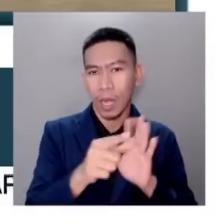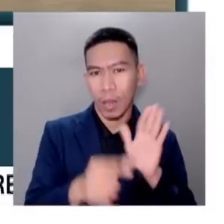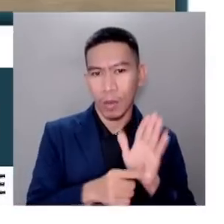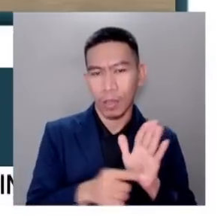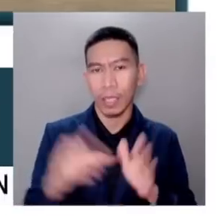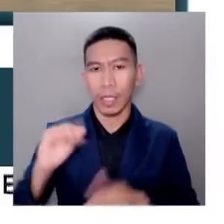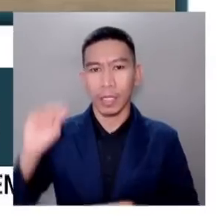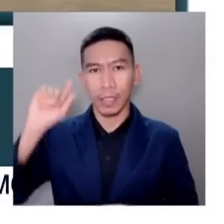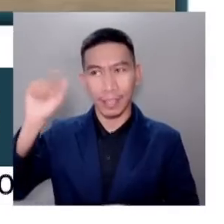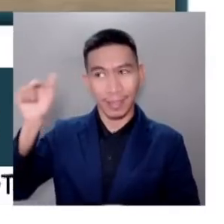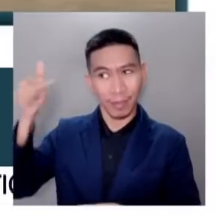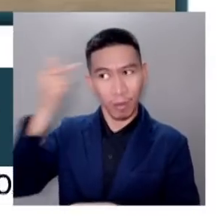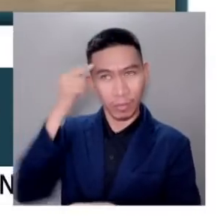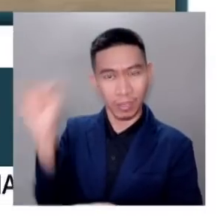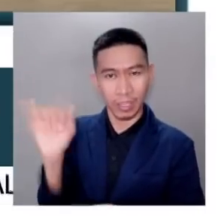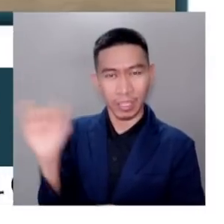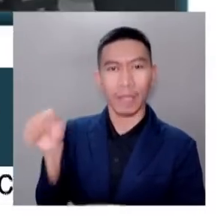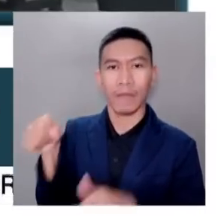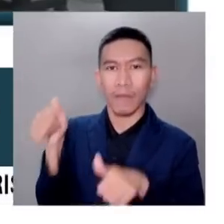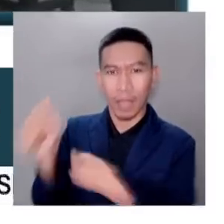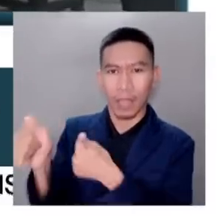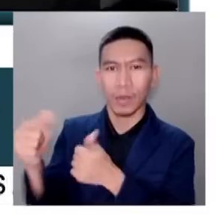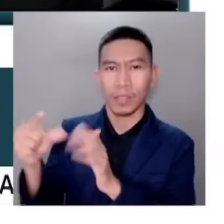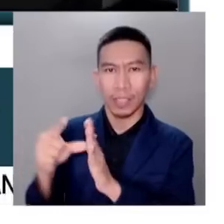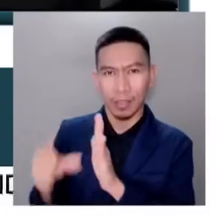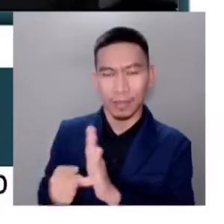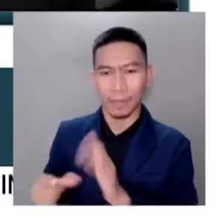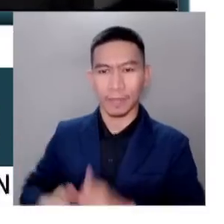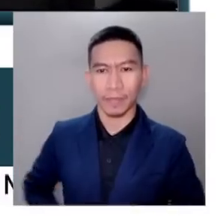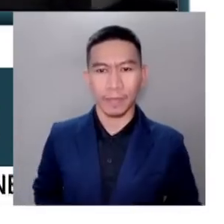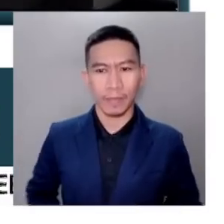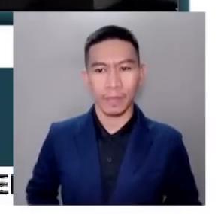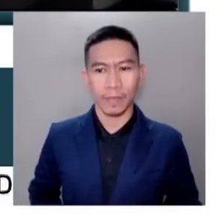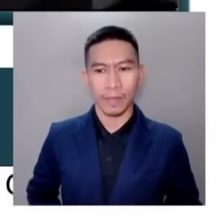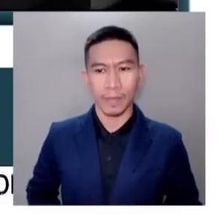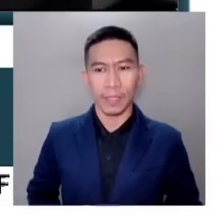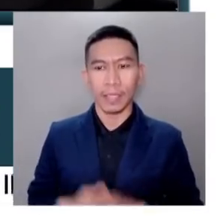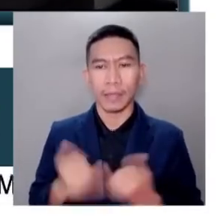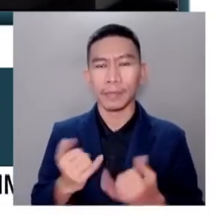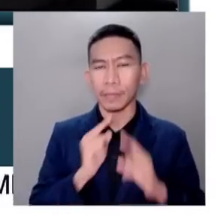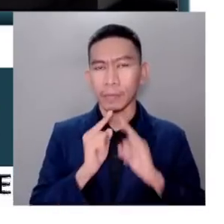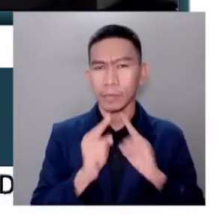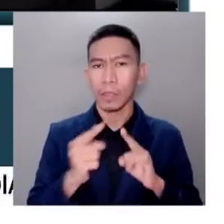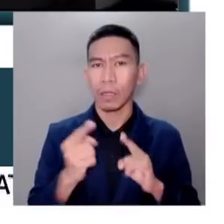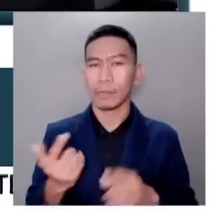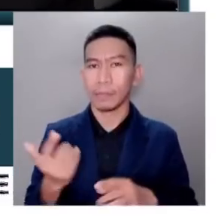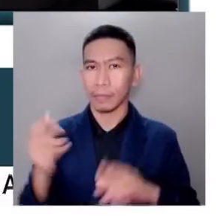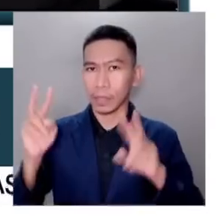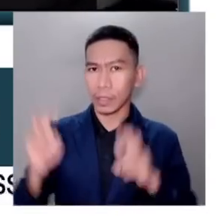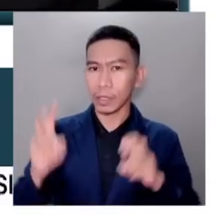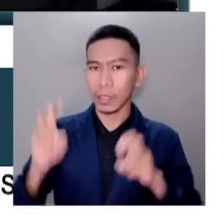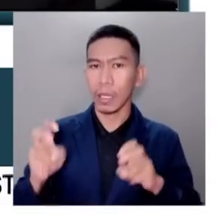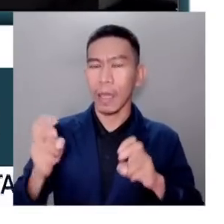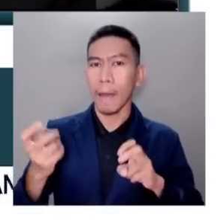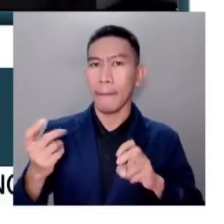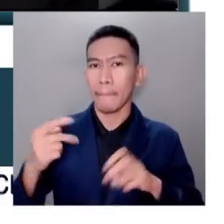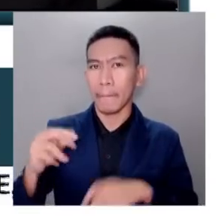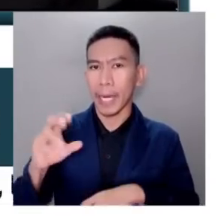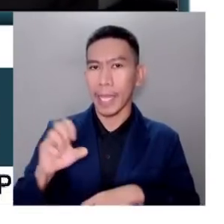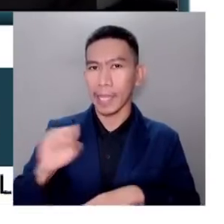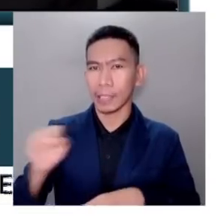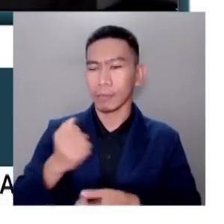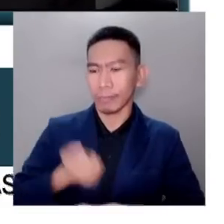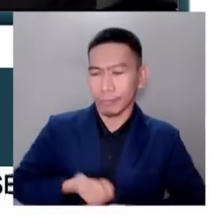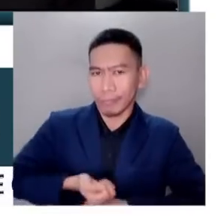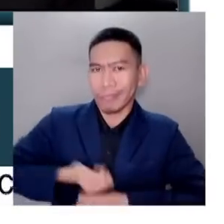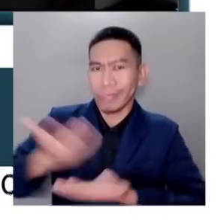government follows rule of law. Real talk now, Maria, is press freedom the collateral damage here, or was this really